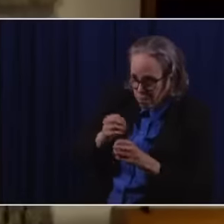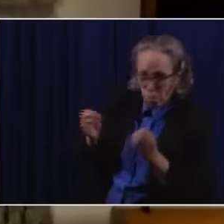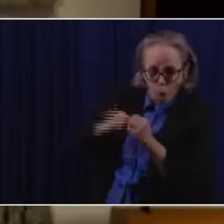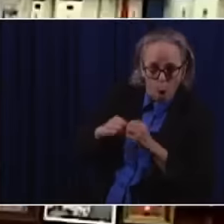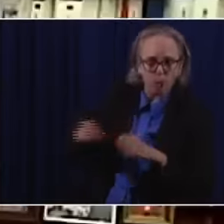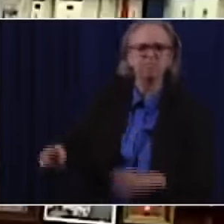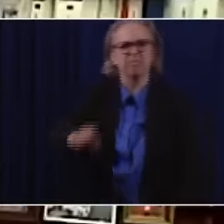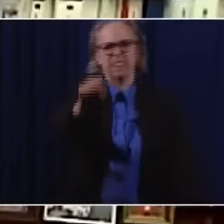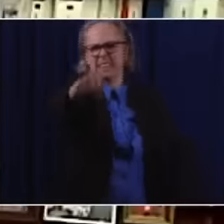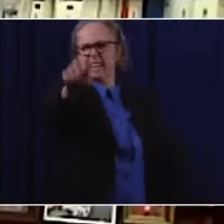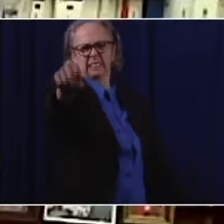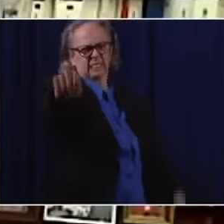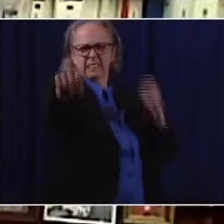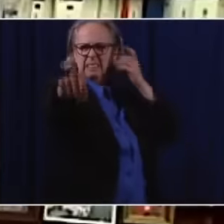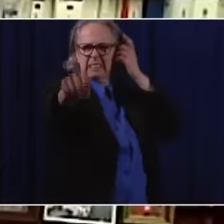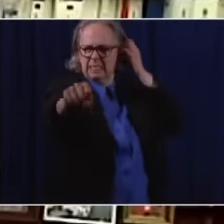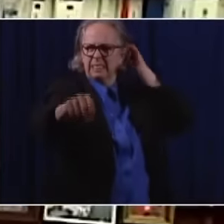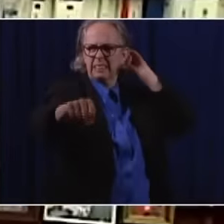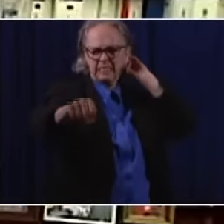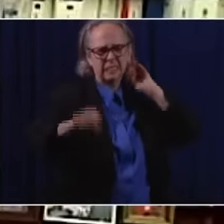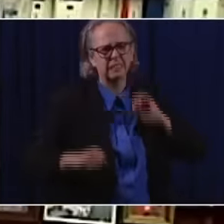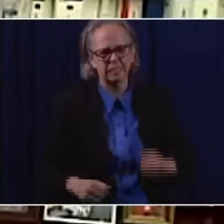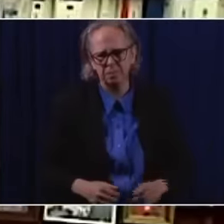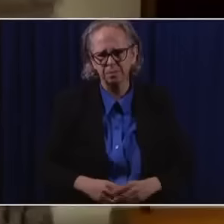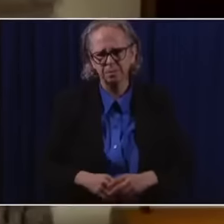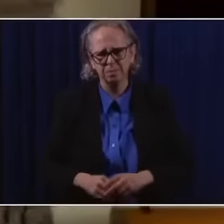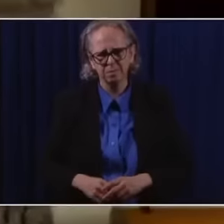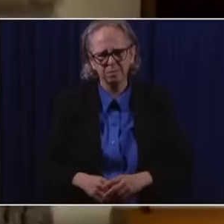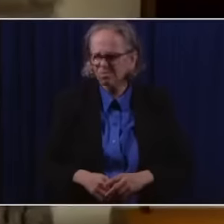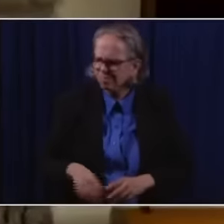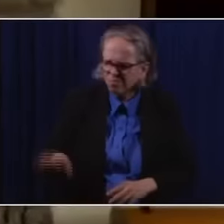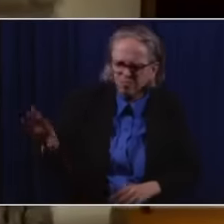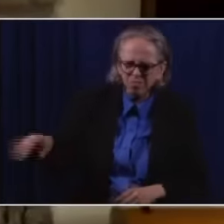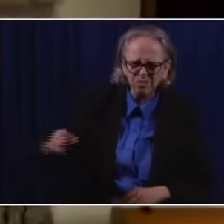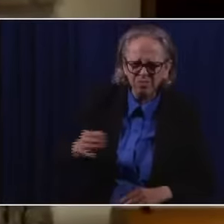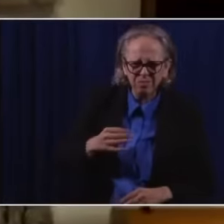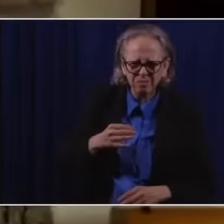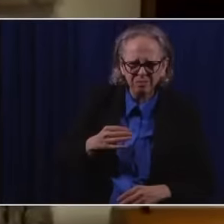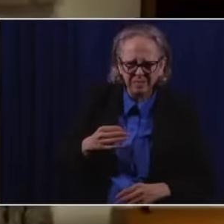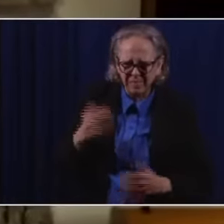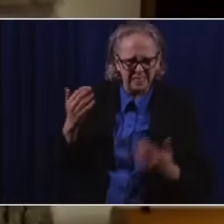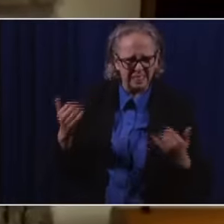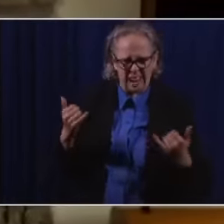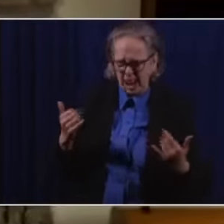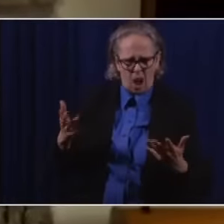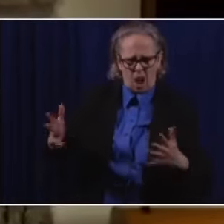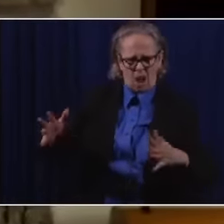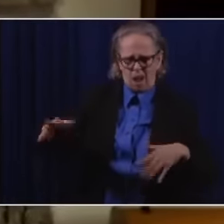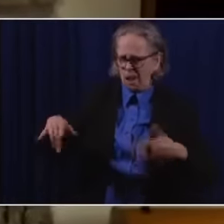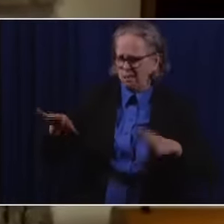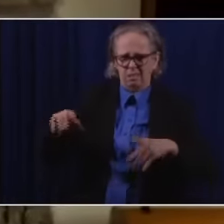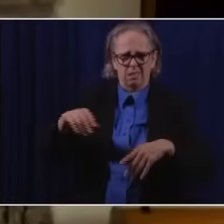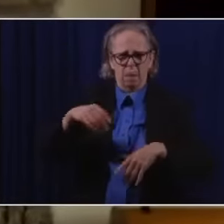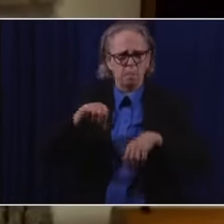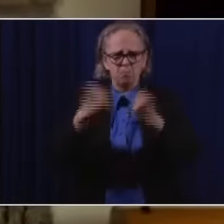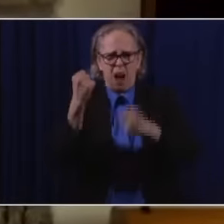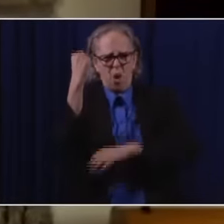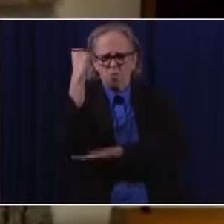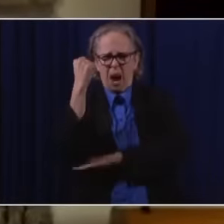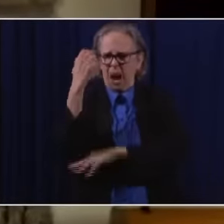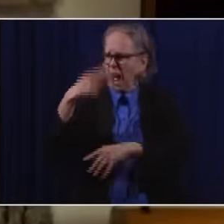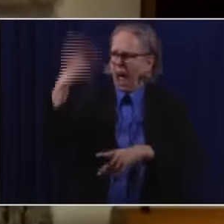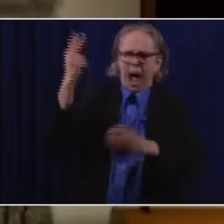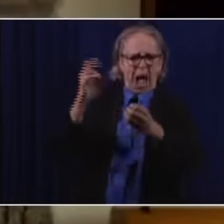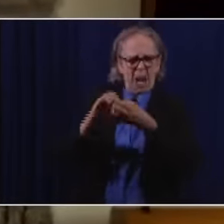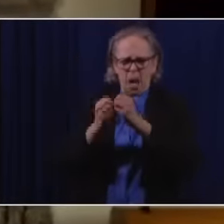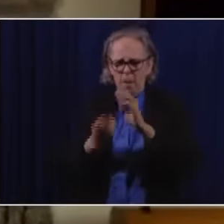Yes, correct. And we're now at a high, but you and I've talked. You're not alarmed